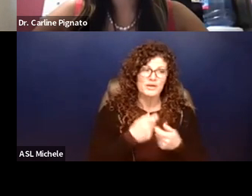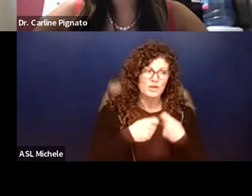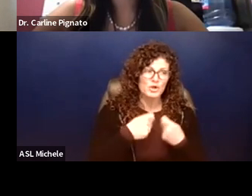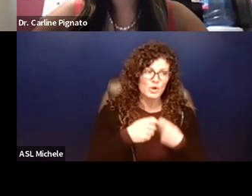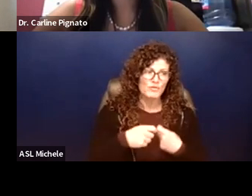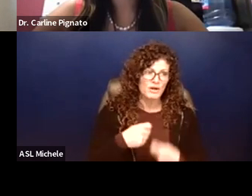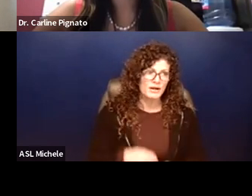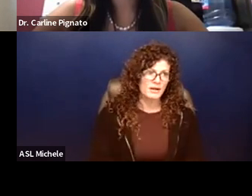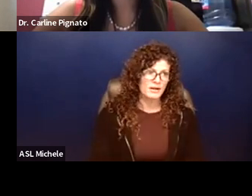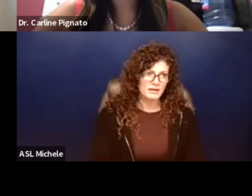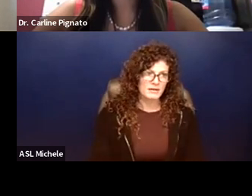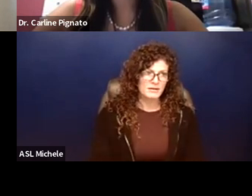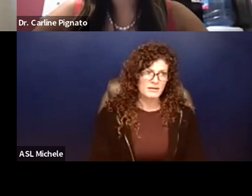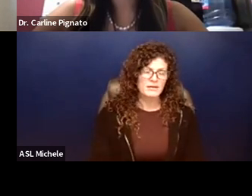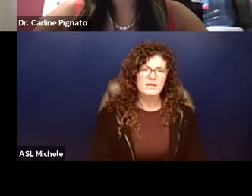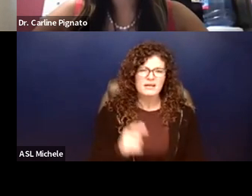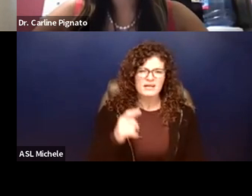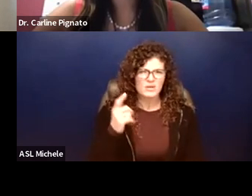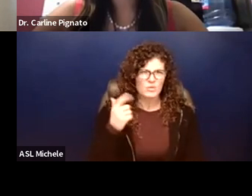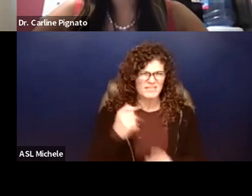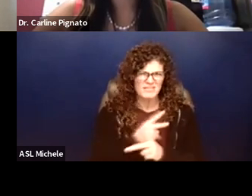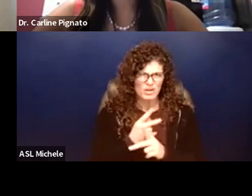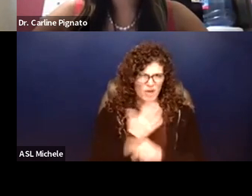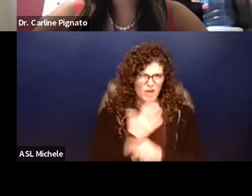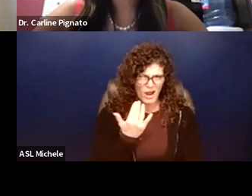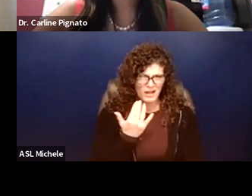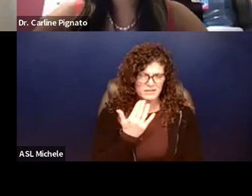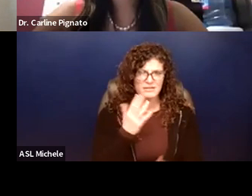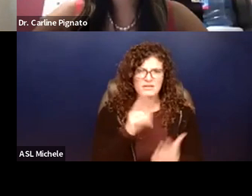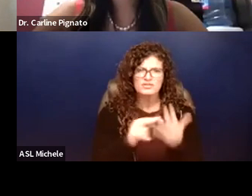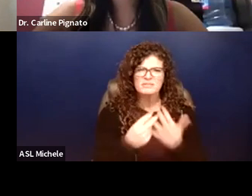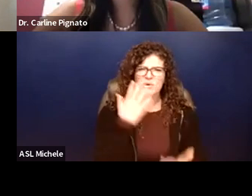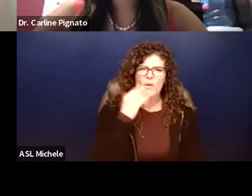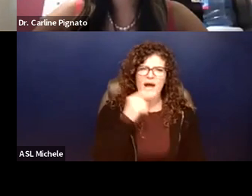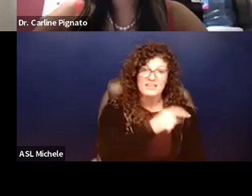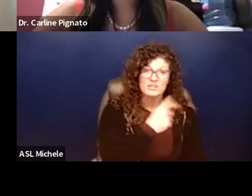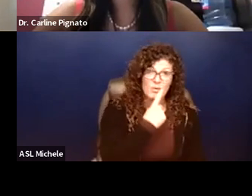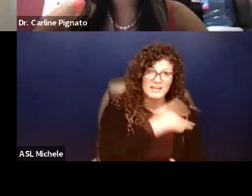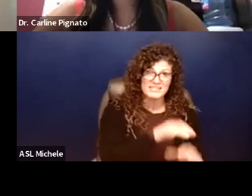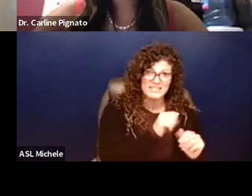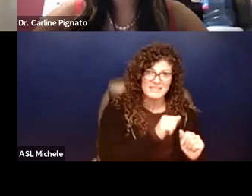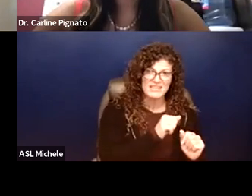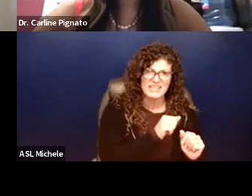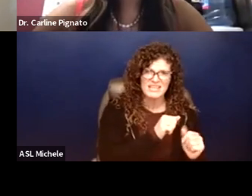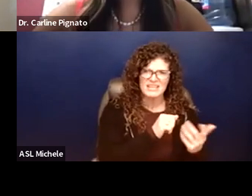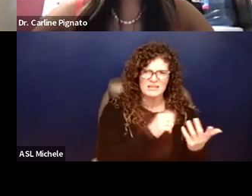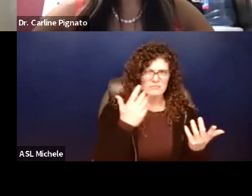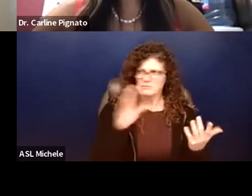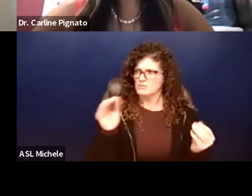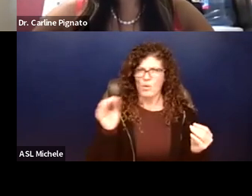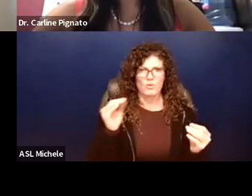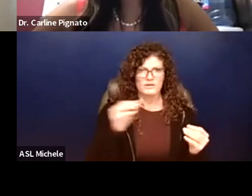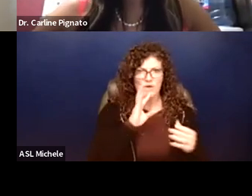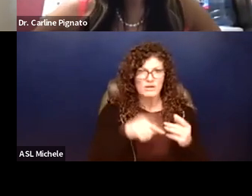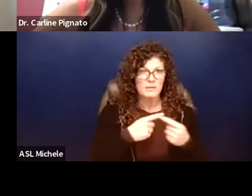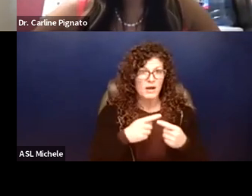we finding out why? The lack of transparency in terms of why this one is leaving concerns me. I've seen comments in the chat about